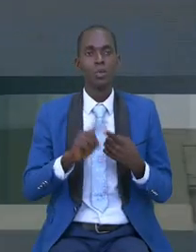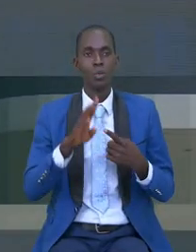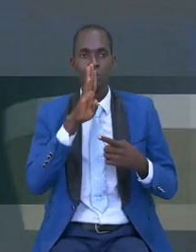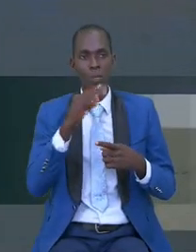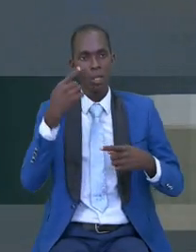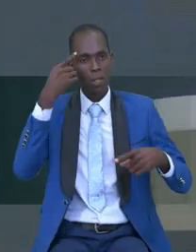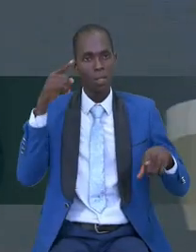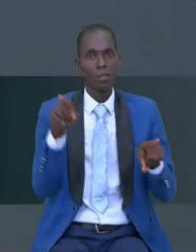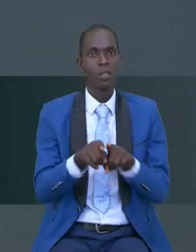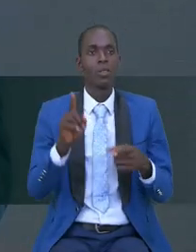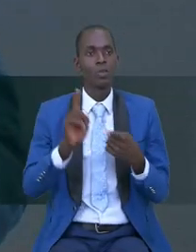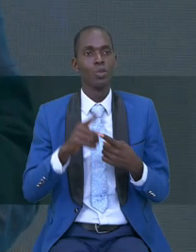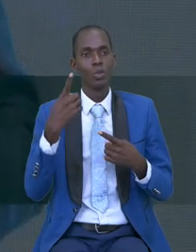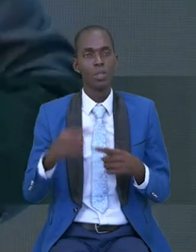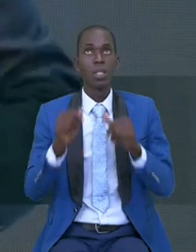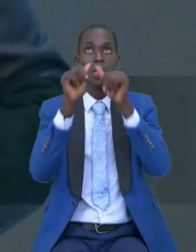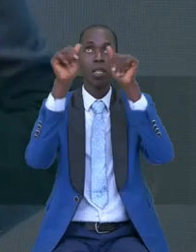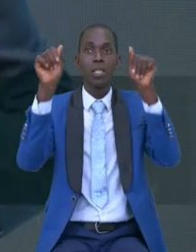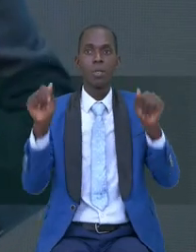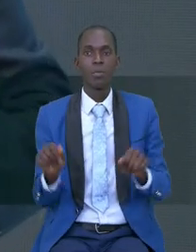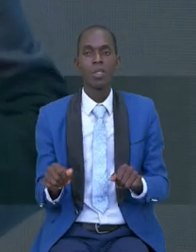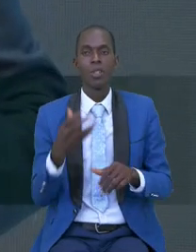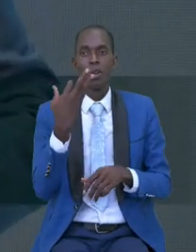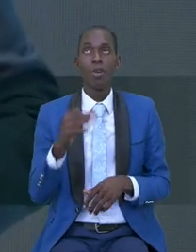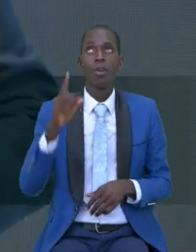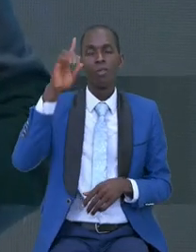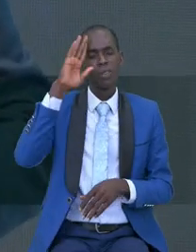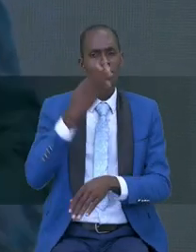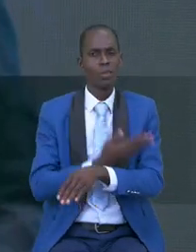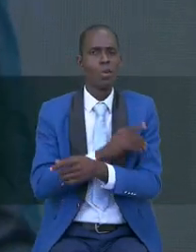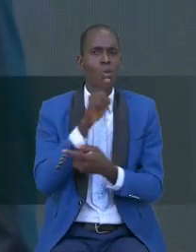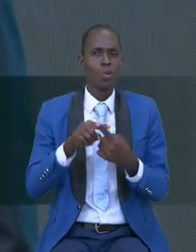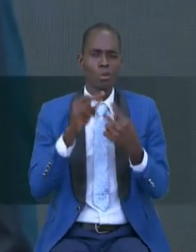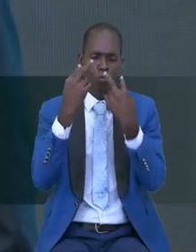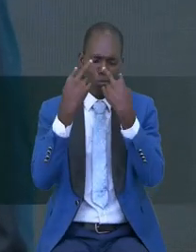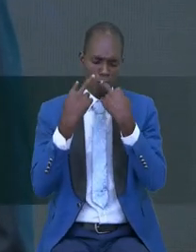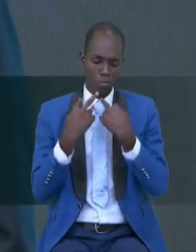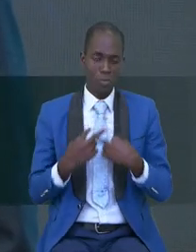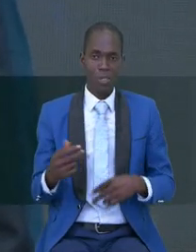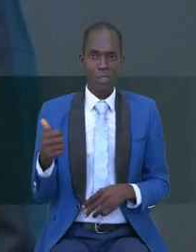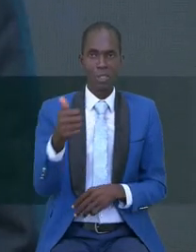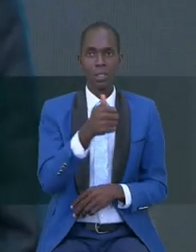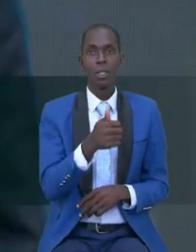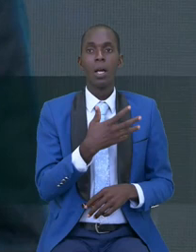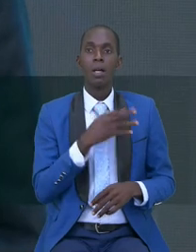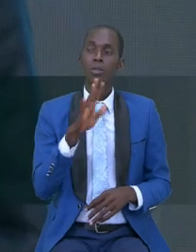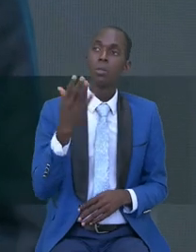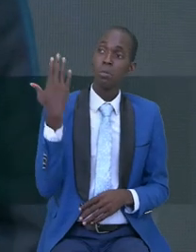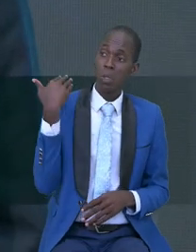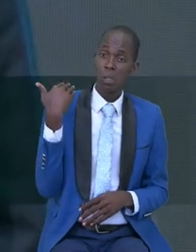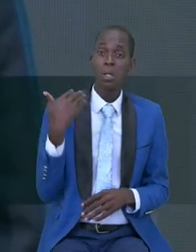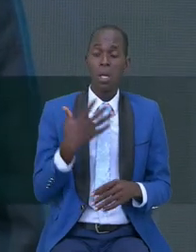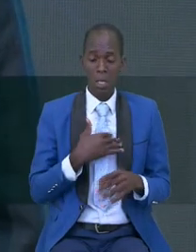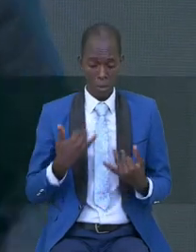image of his Son. When you look at yourself, at your past, even at your